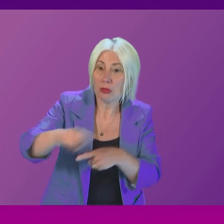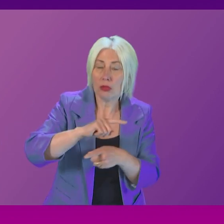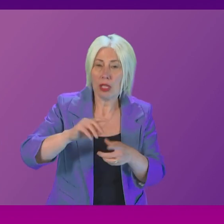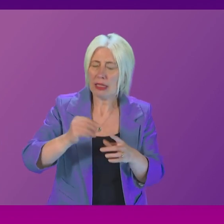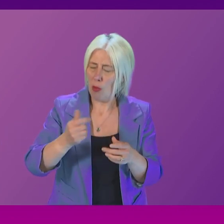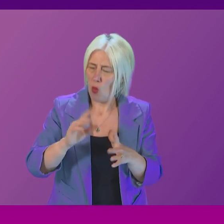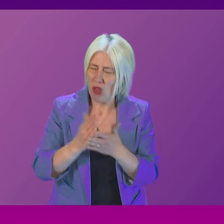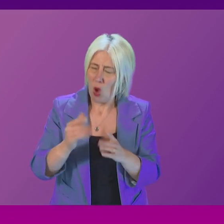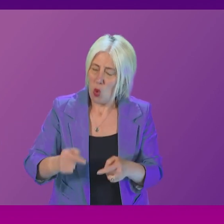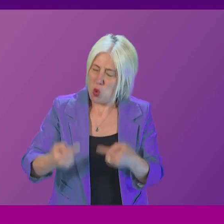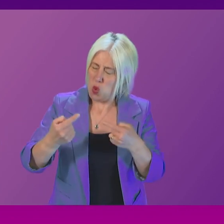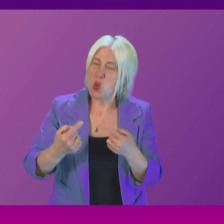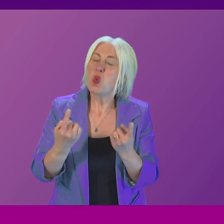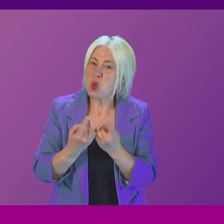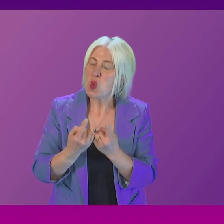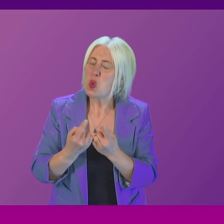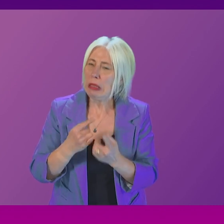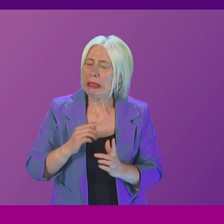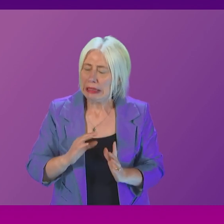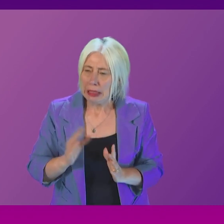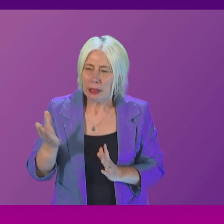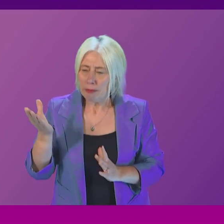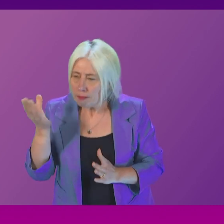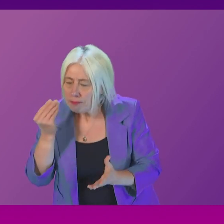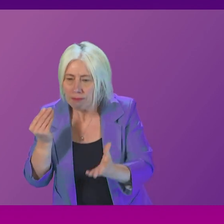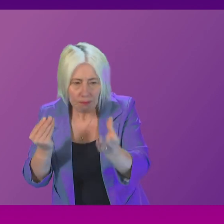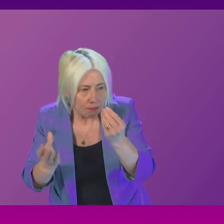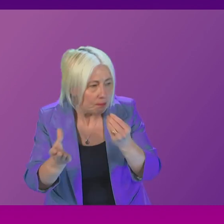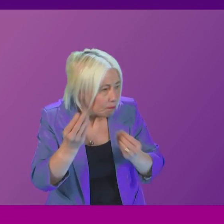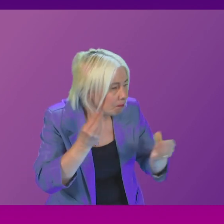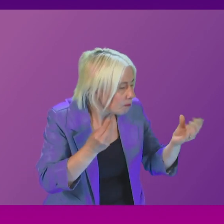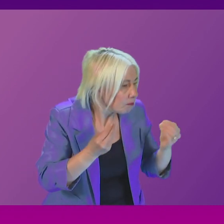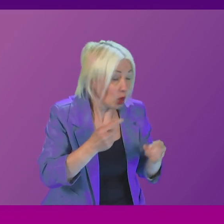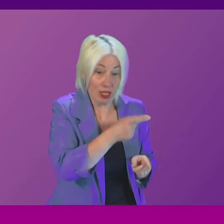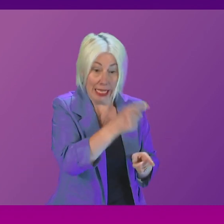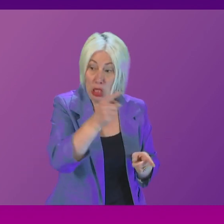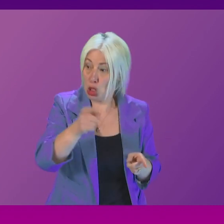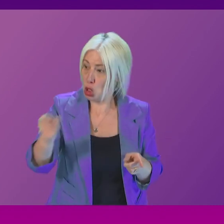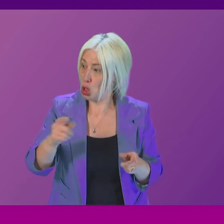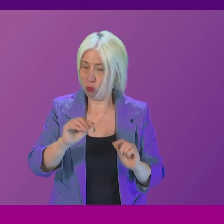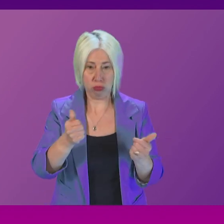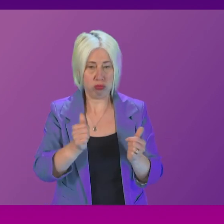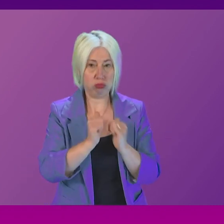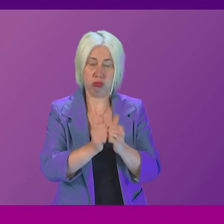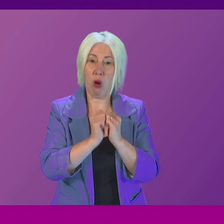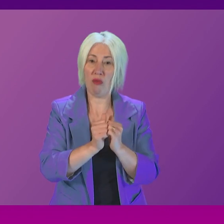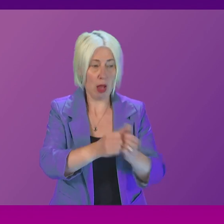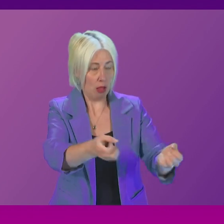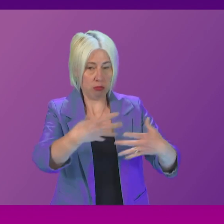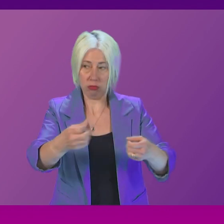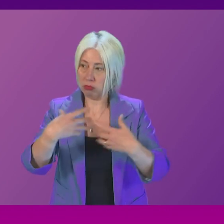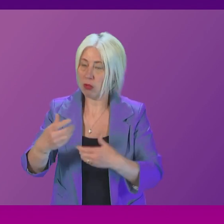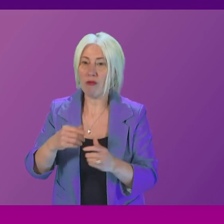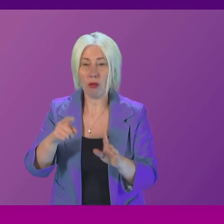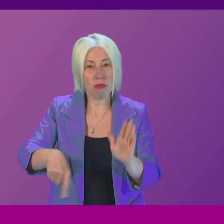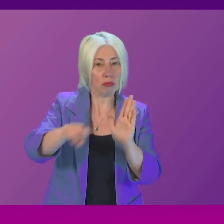challenging issues that require to hear each side, because each side, frankly, makes very valid arguments around the pros